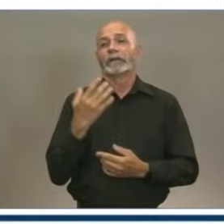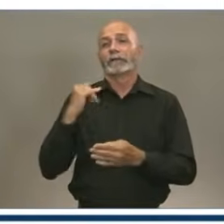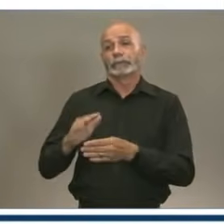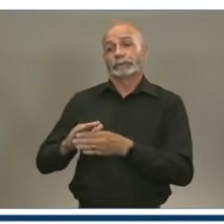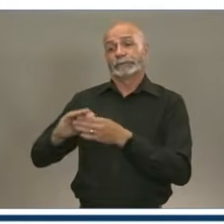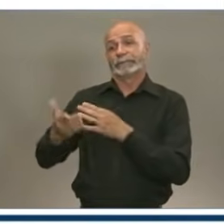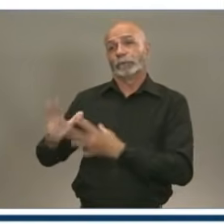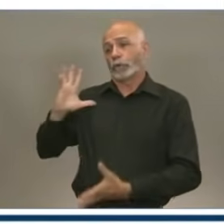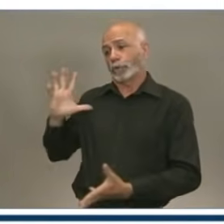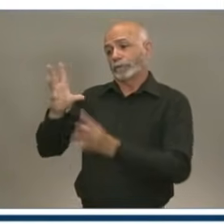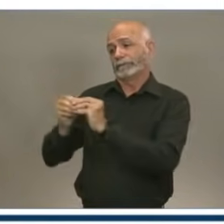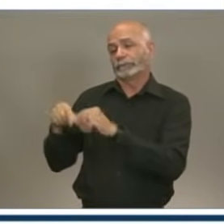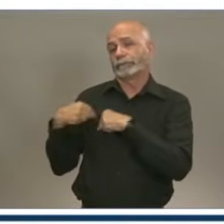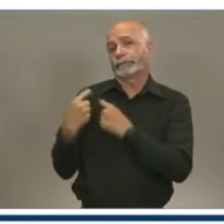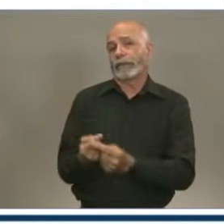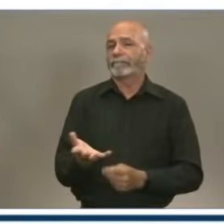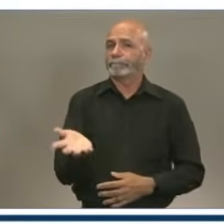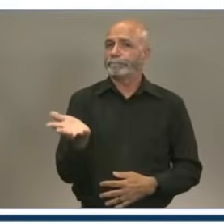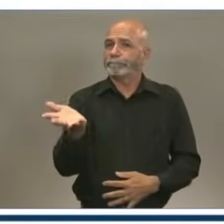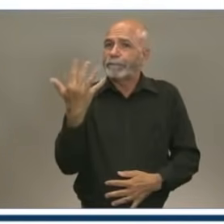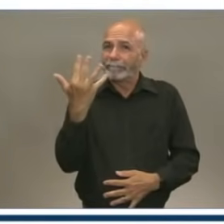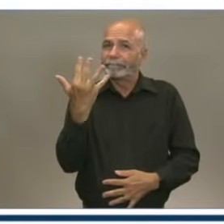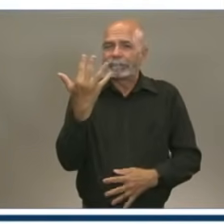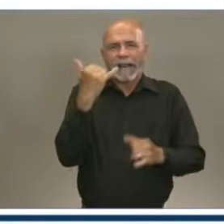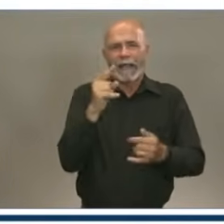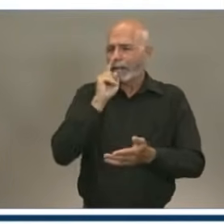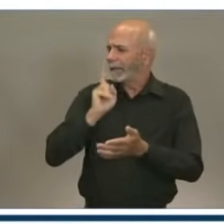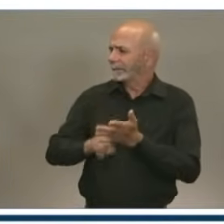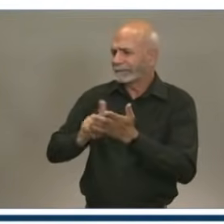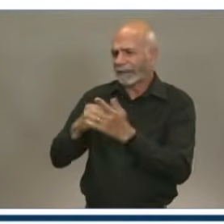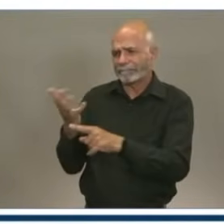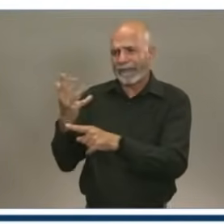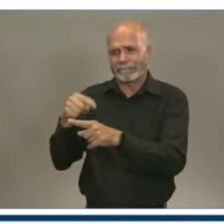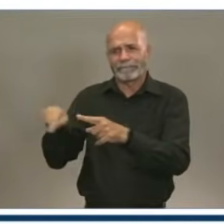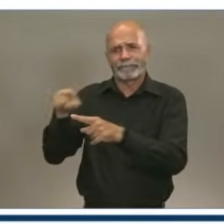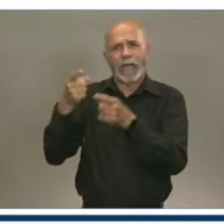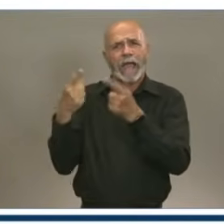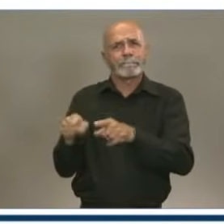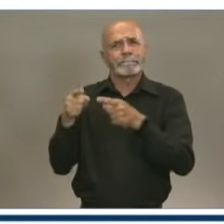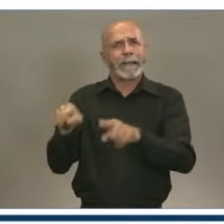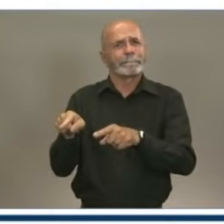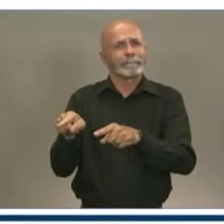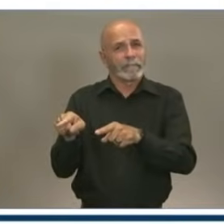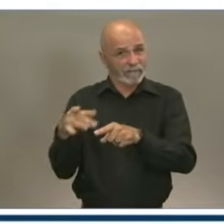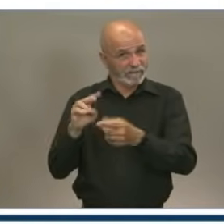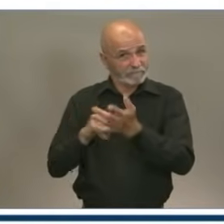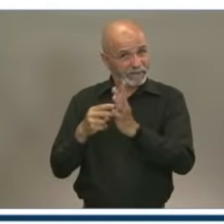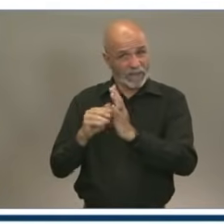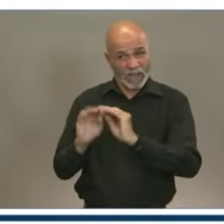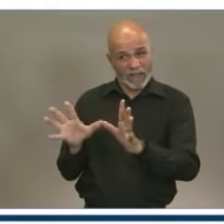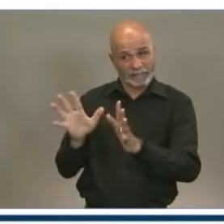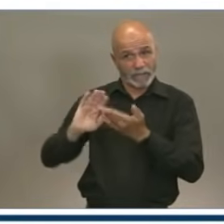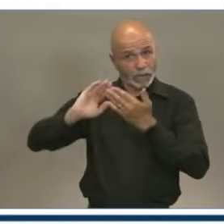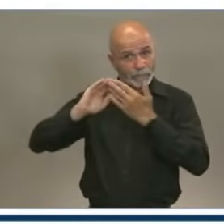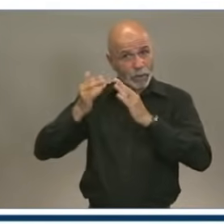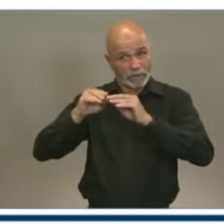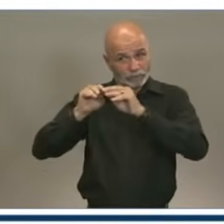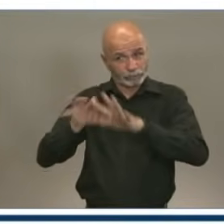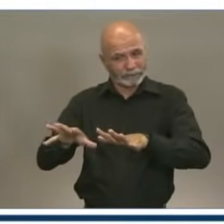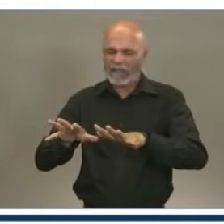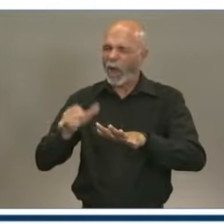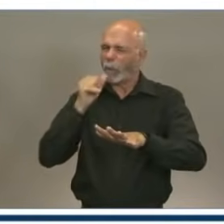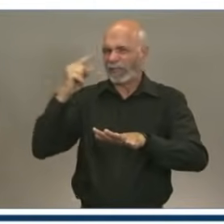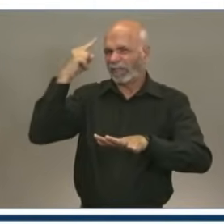Several cases are under investigation. At this point, though, there is no sign of community spread. But this is also a sure sign that we are not